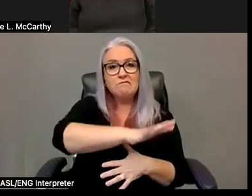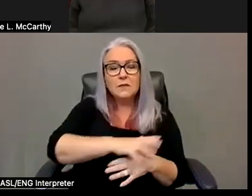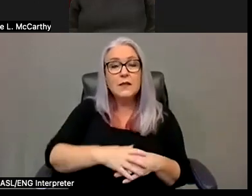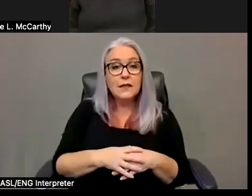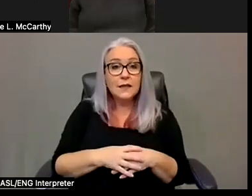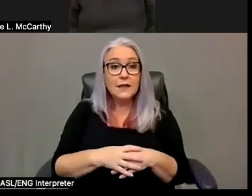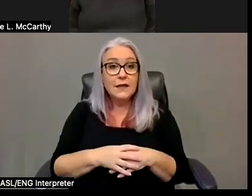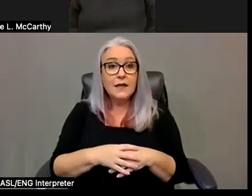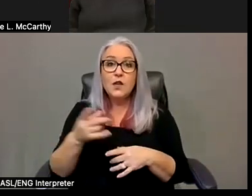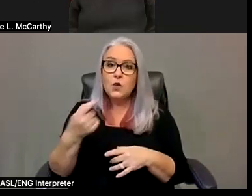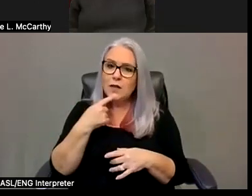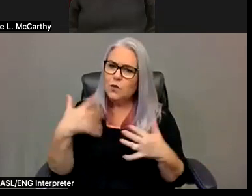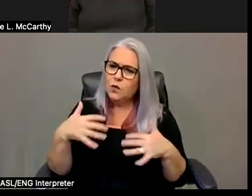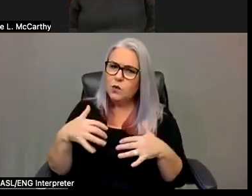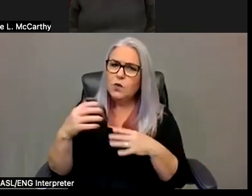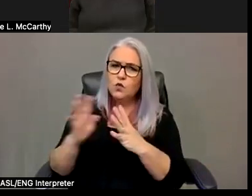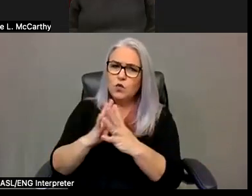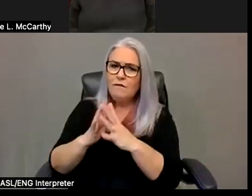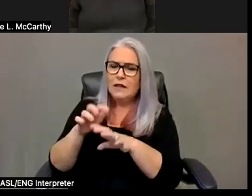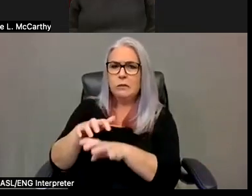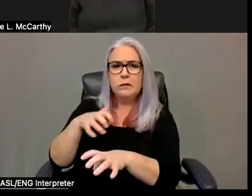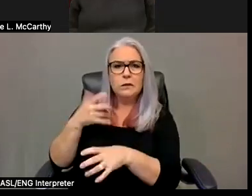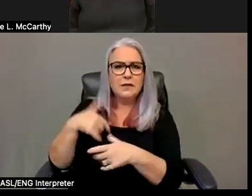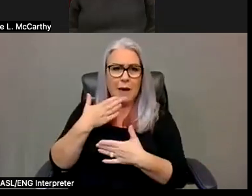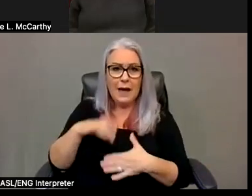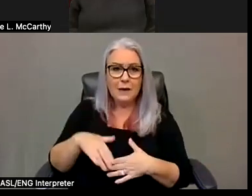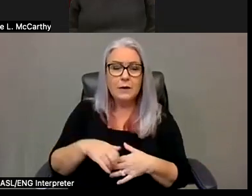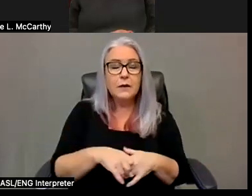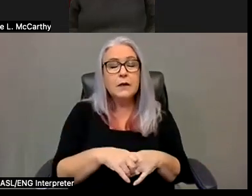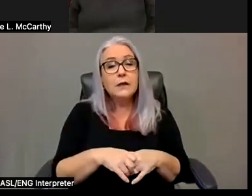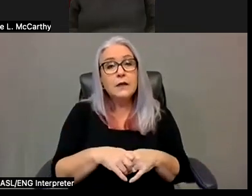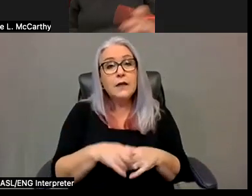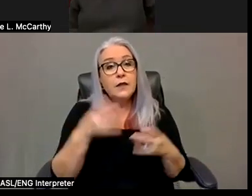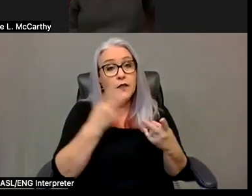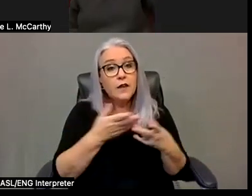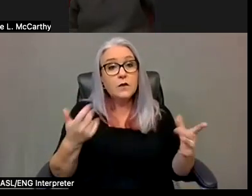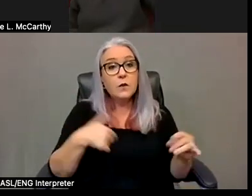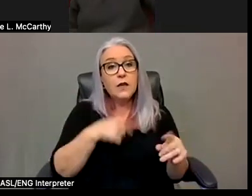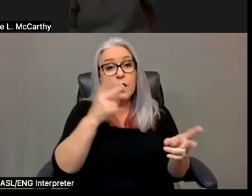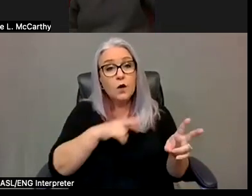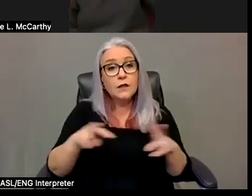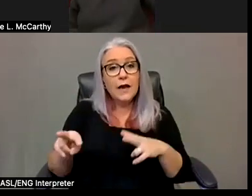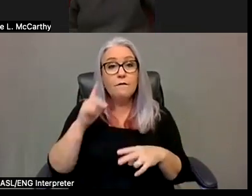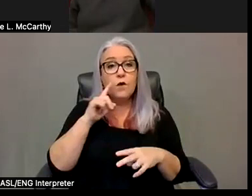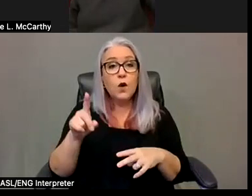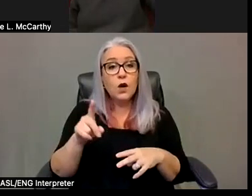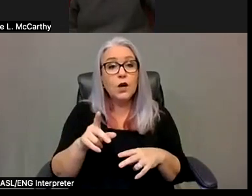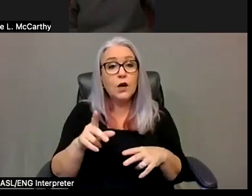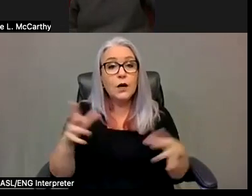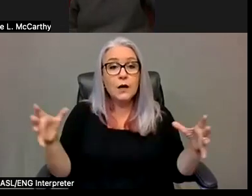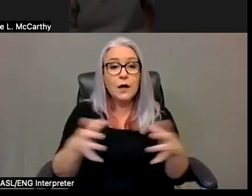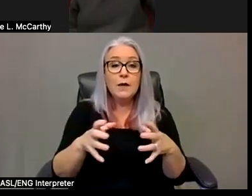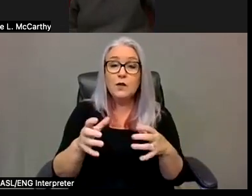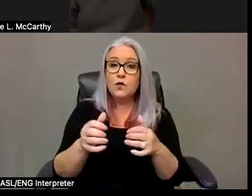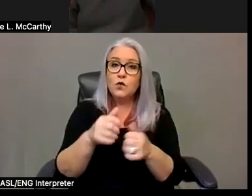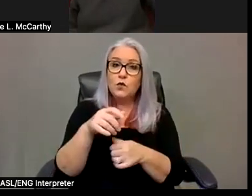mentioned, that the traffic is pretty bad in that area. Now, the things that we looked at in terms of coming to Tarrytown